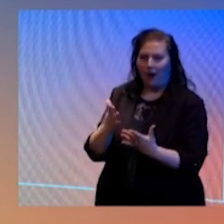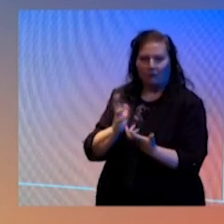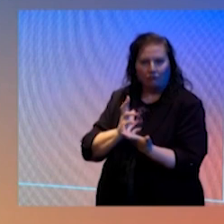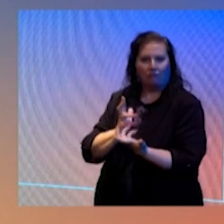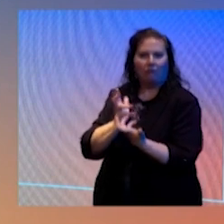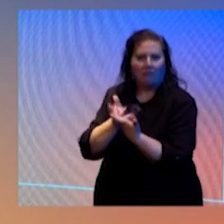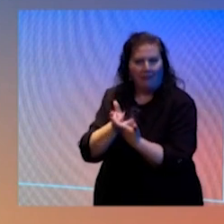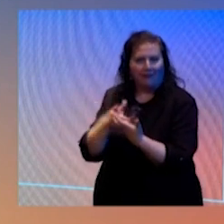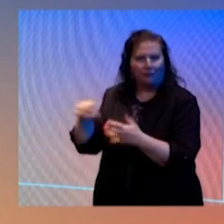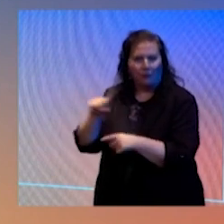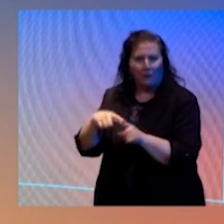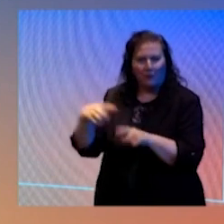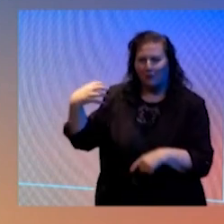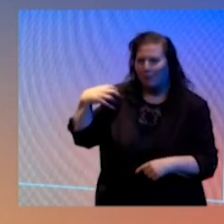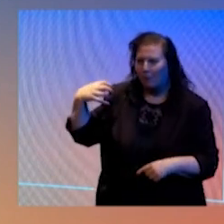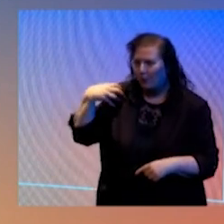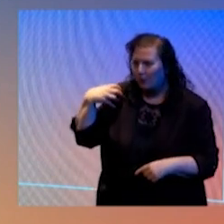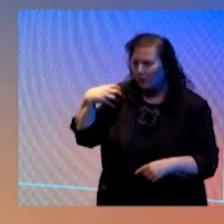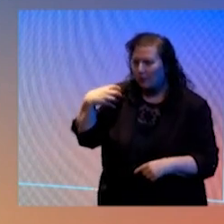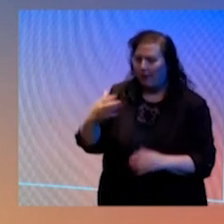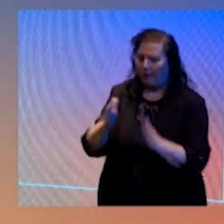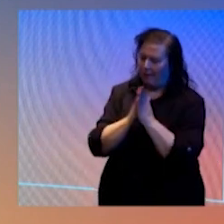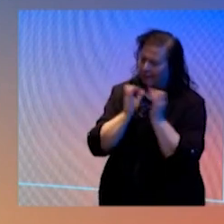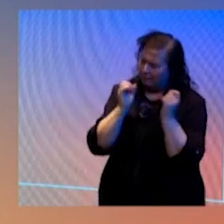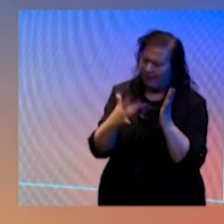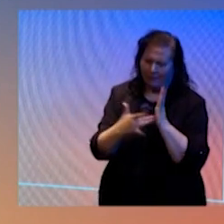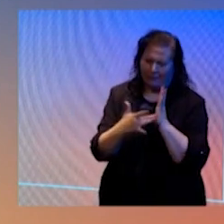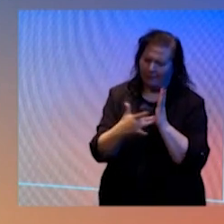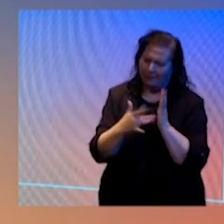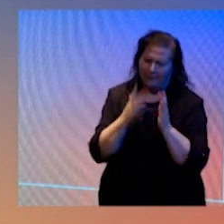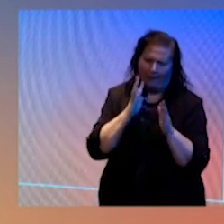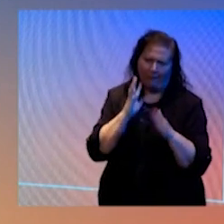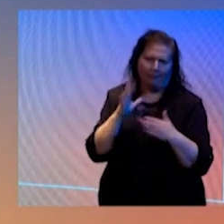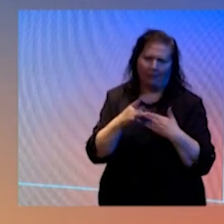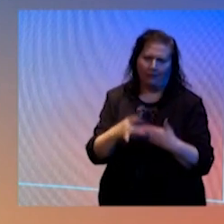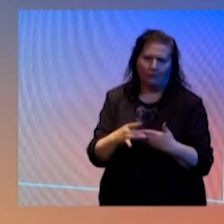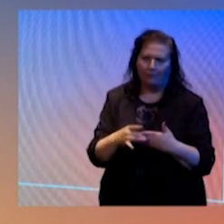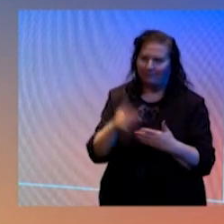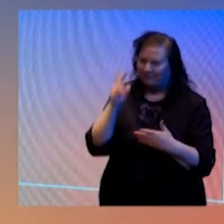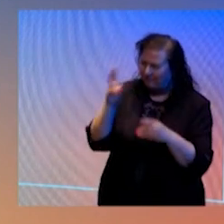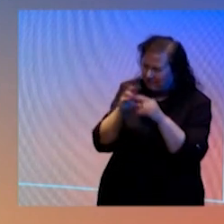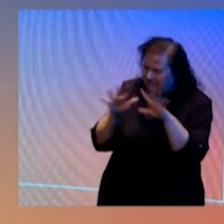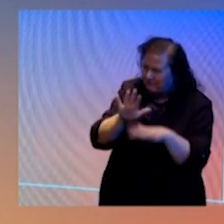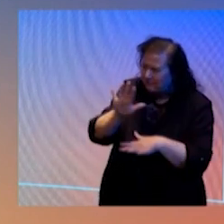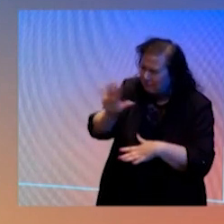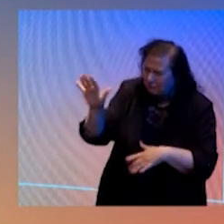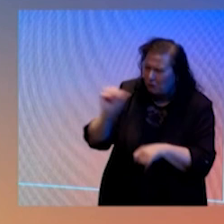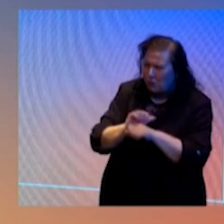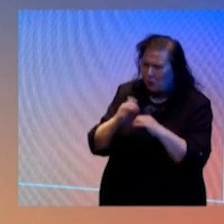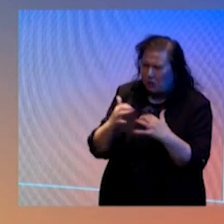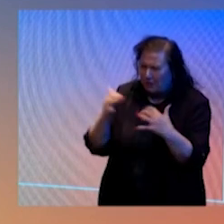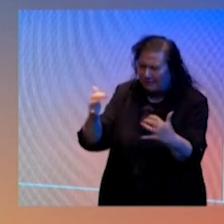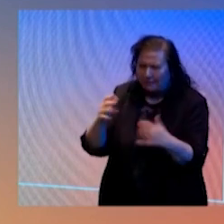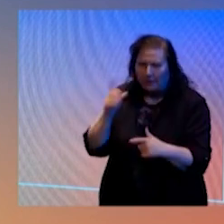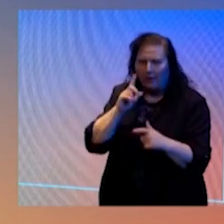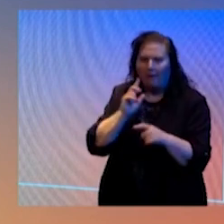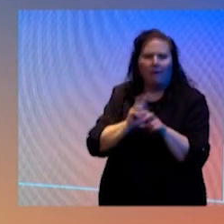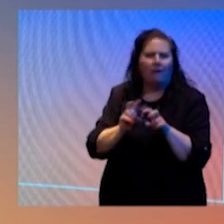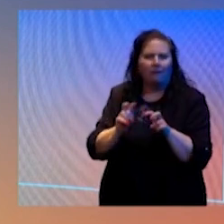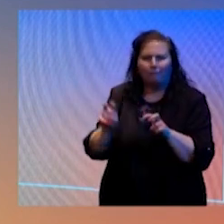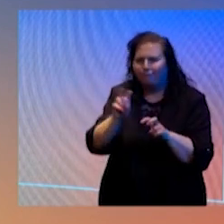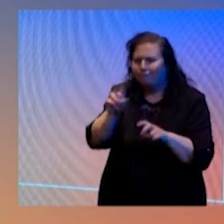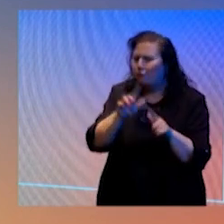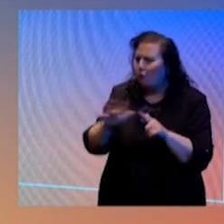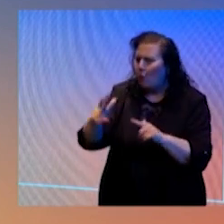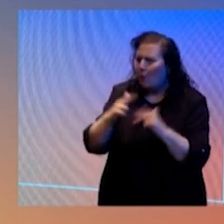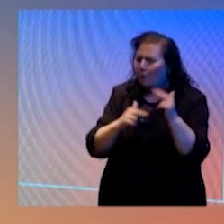jobs. I ask many tech leaders, I don't see enough diversity in your workforce. I love touring your facility,